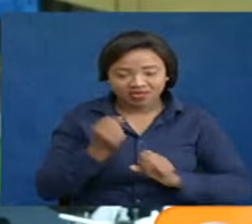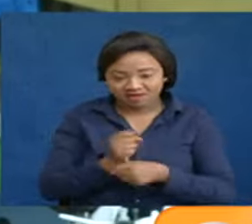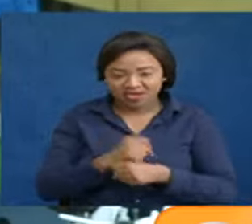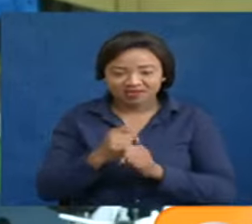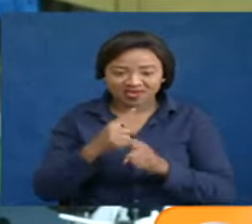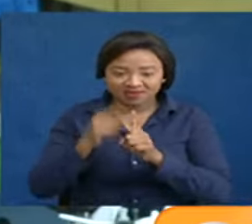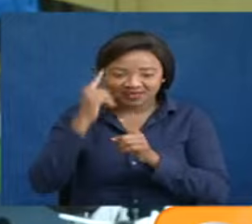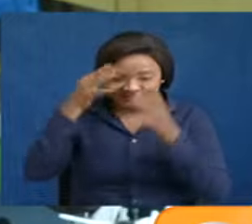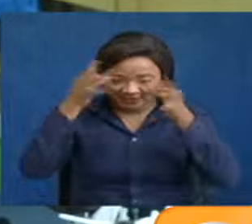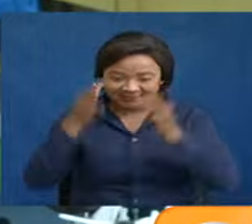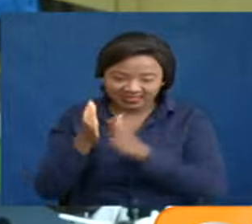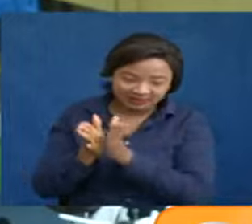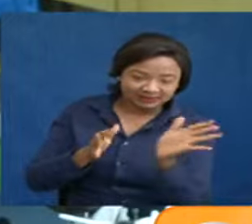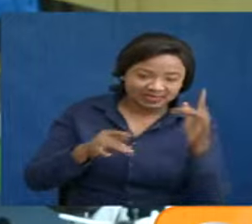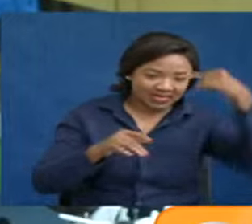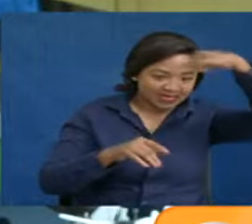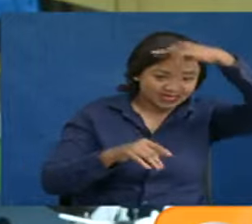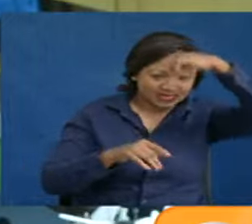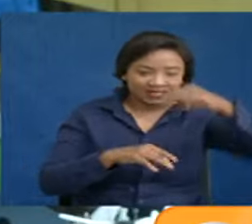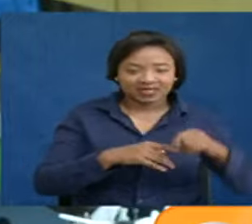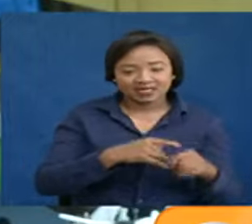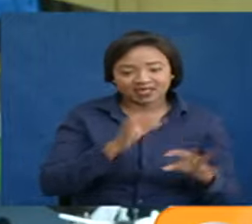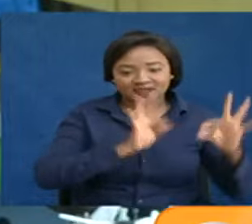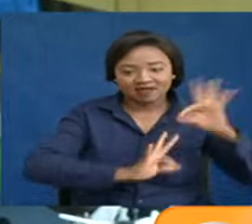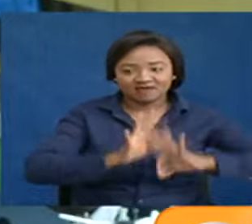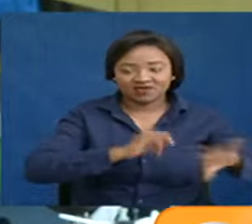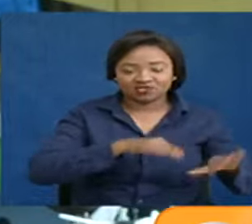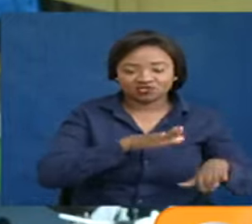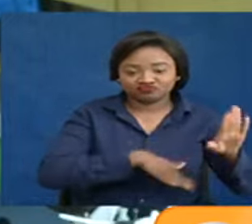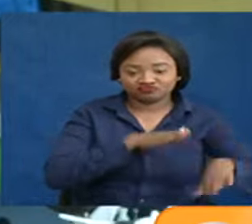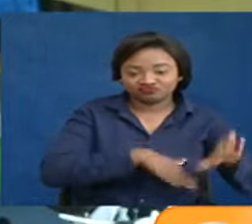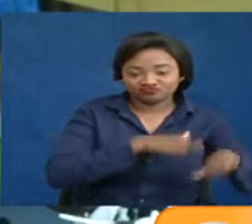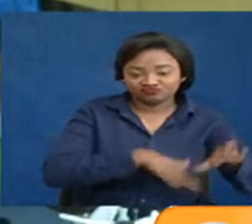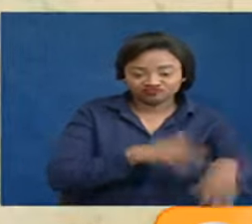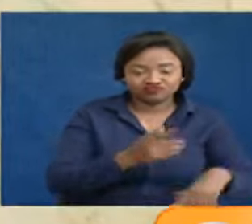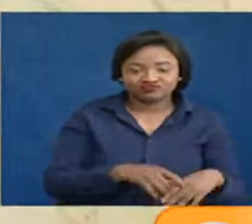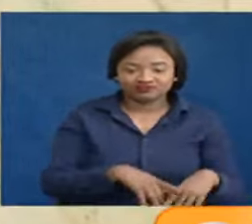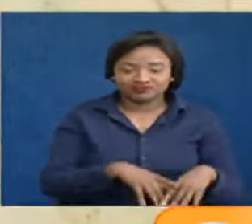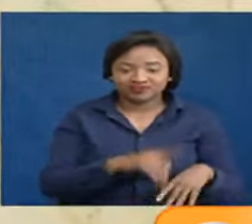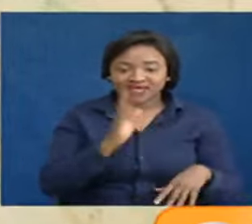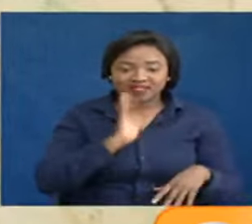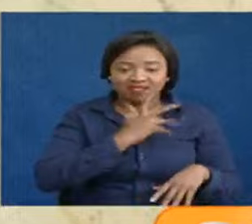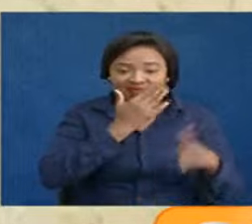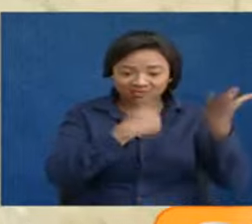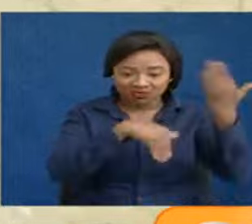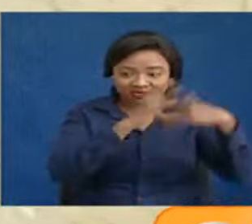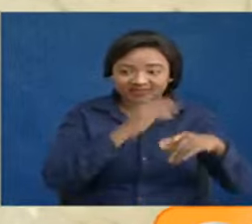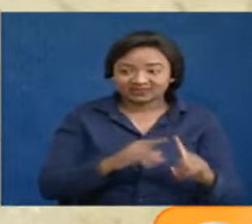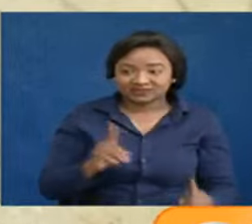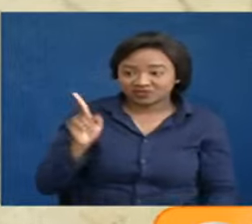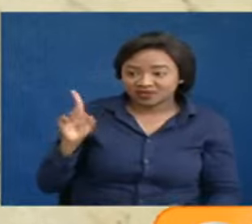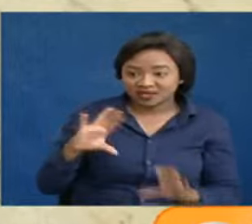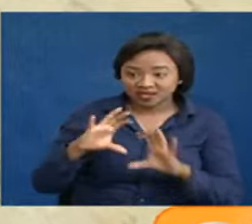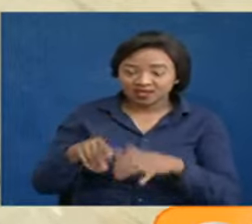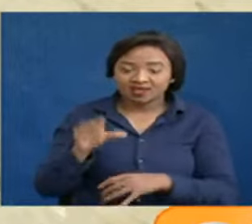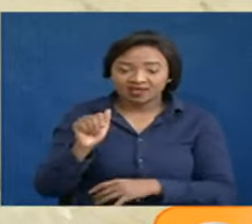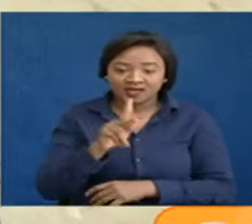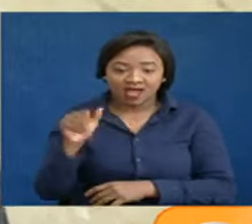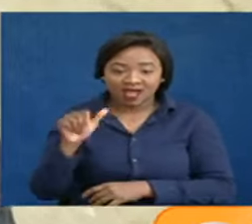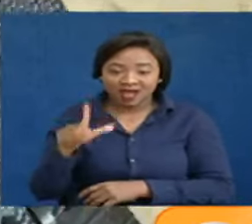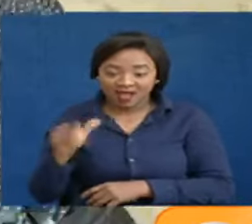pursued a bachelor's degree in fashion design and marketing at Kenyatta University. Akala 21 simply means Akalas for the